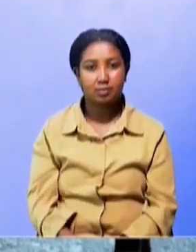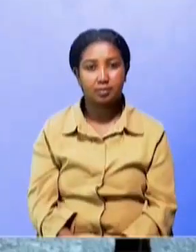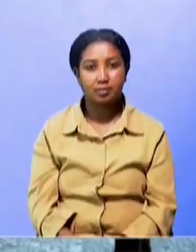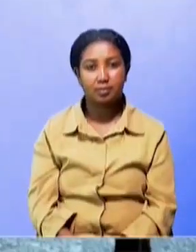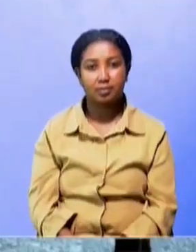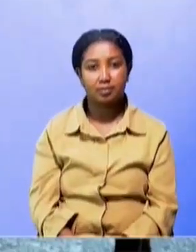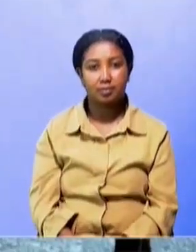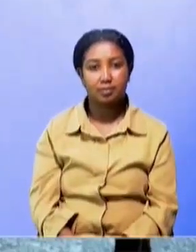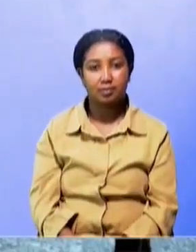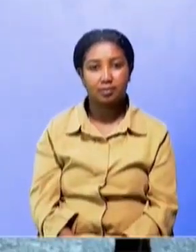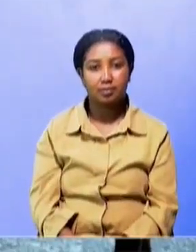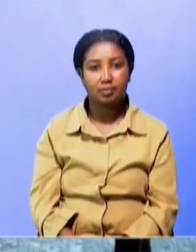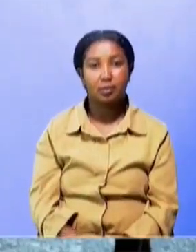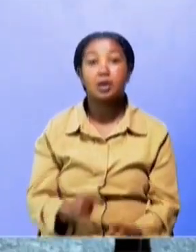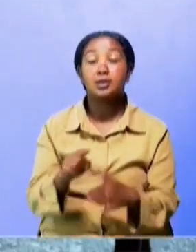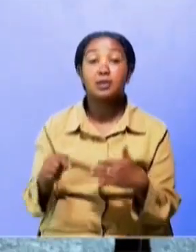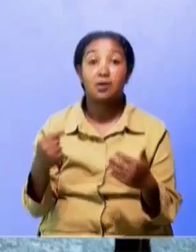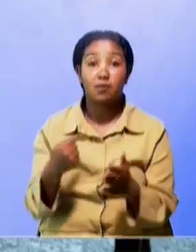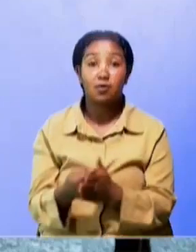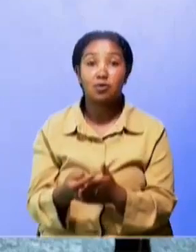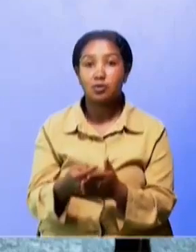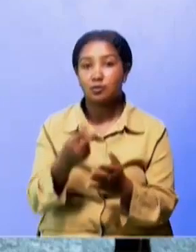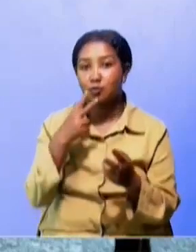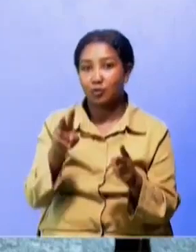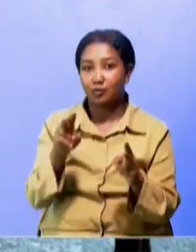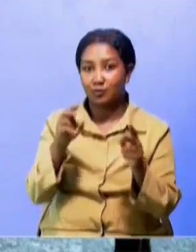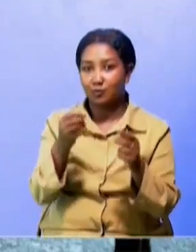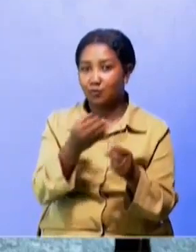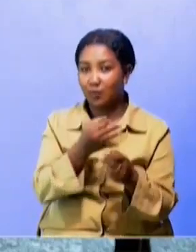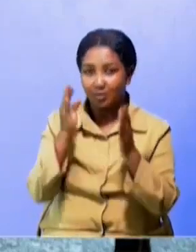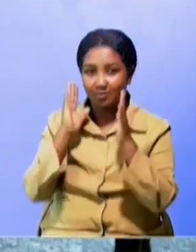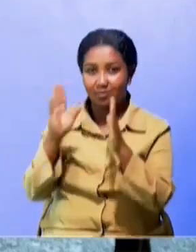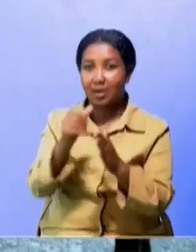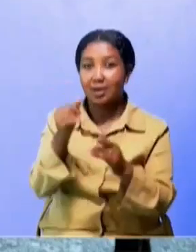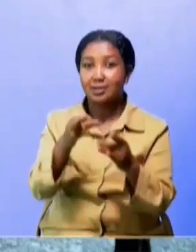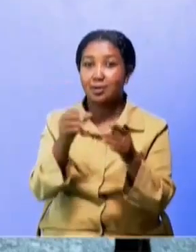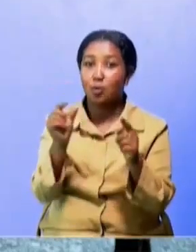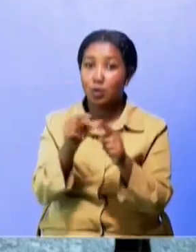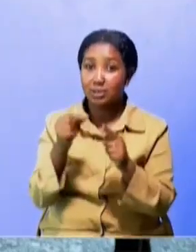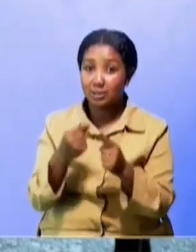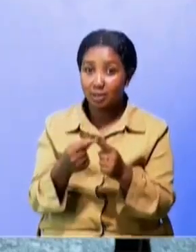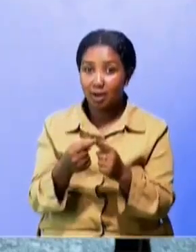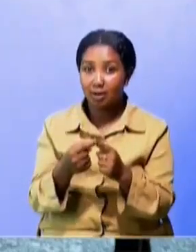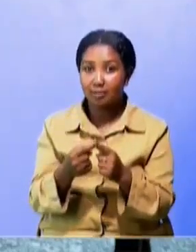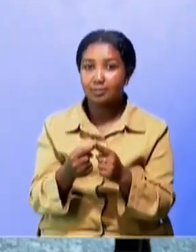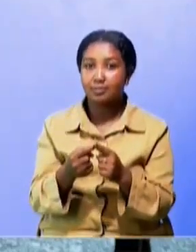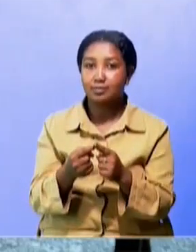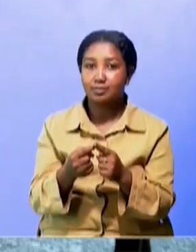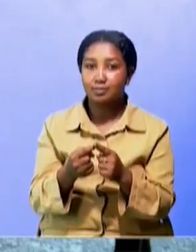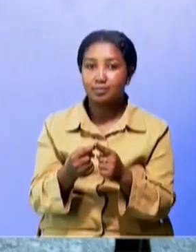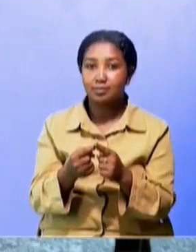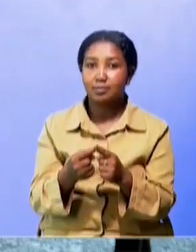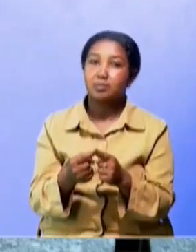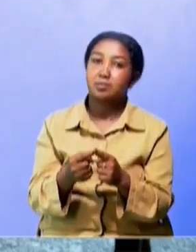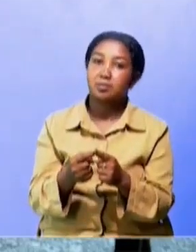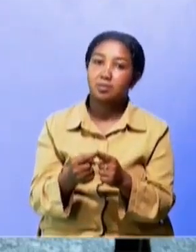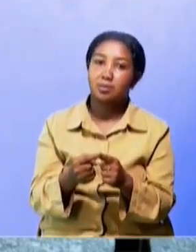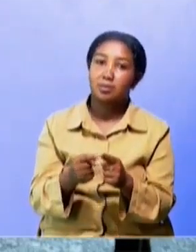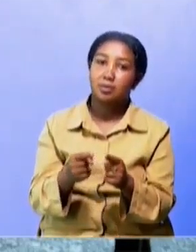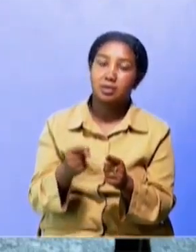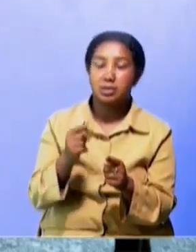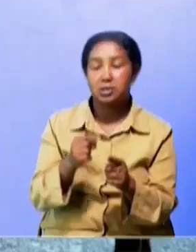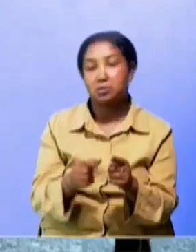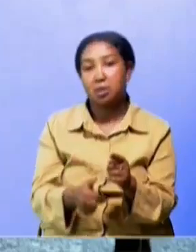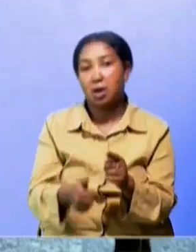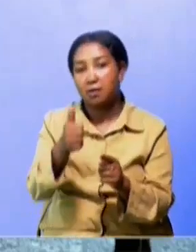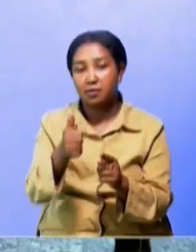contexts. Therefore, look very carefully. In other words, these adverbs of frequency comes after the subject or before the